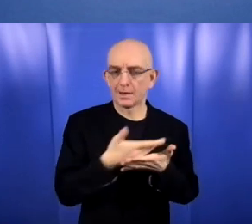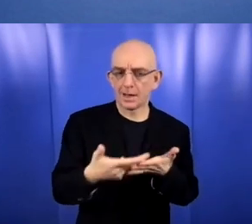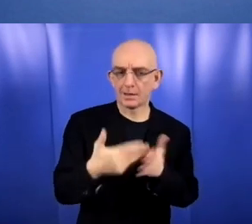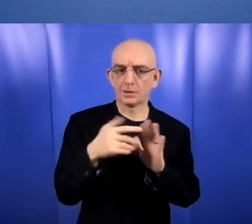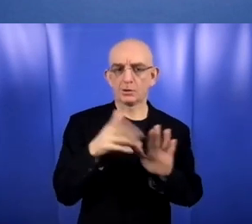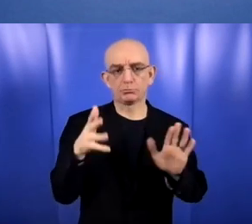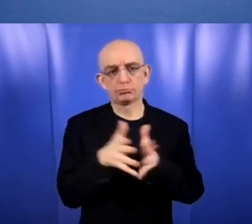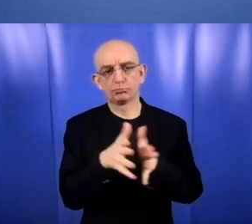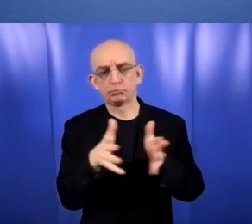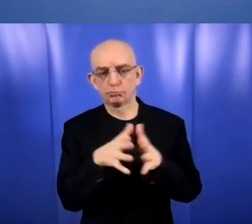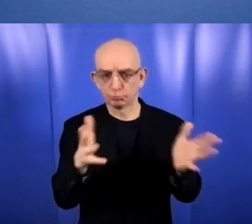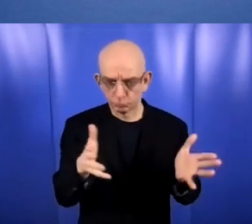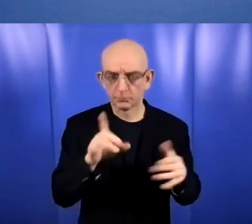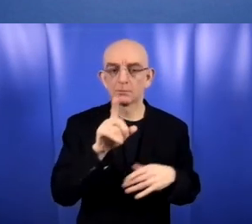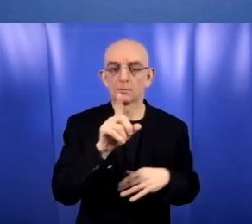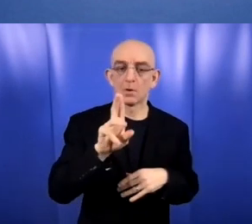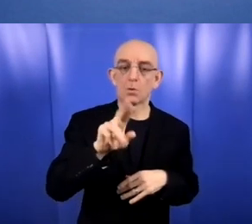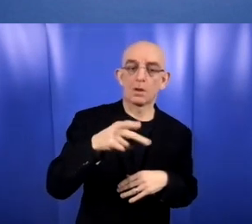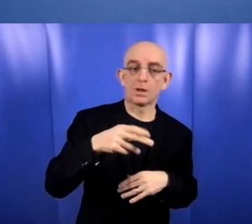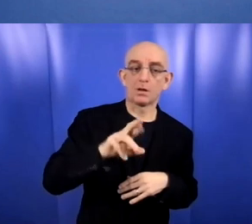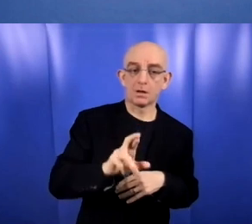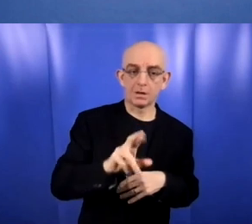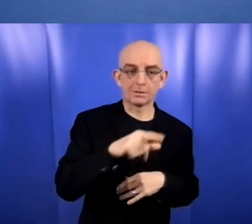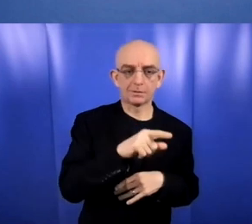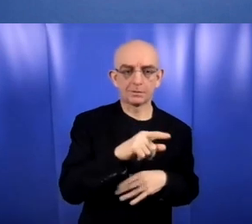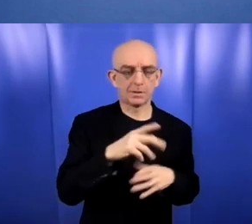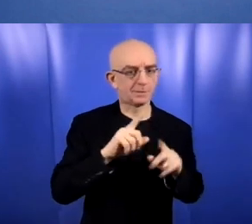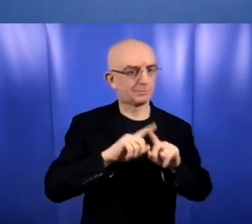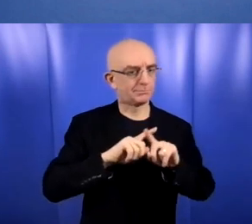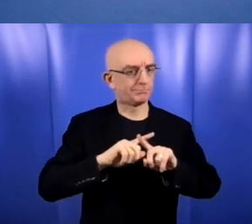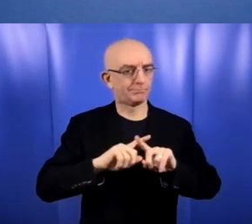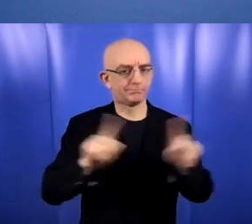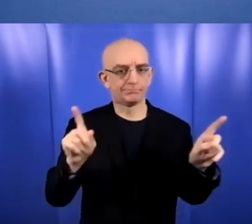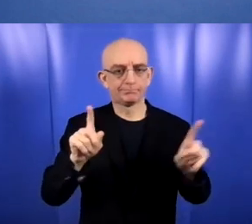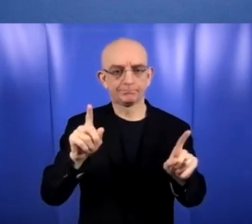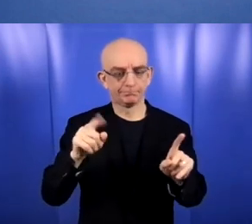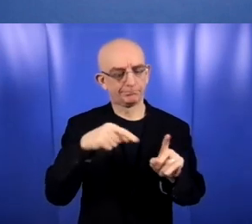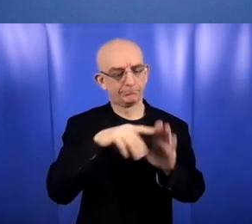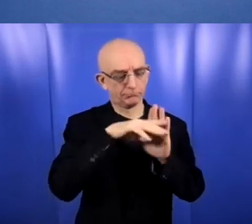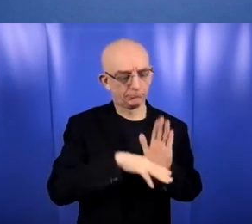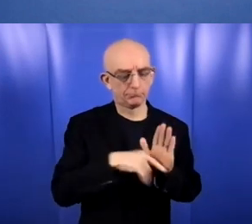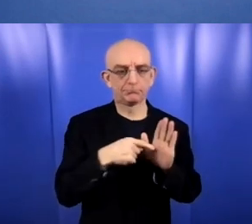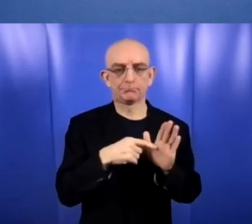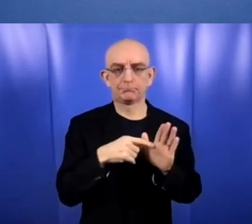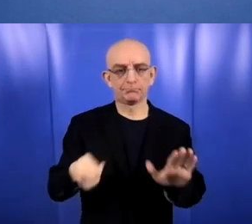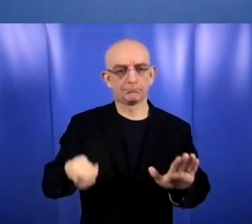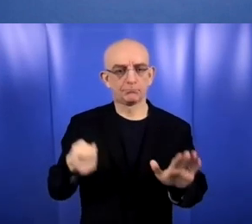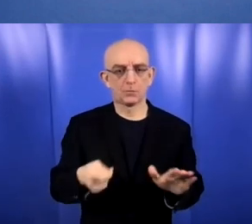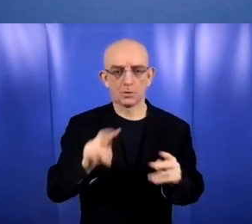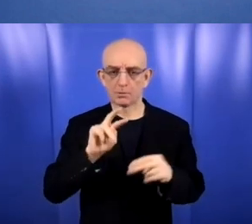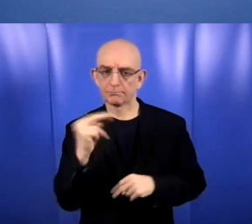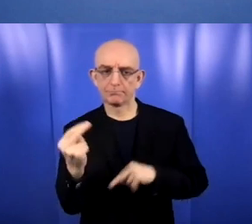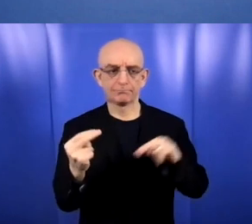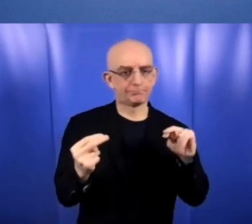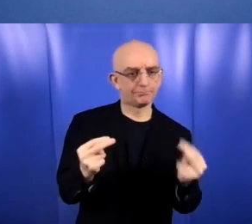development of its concept of rule of law. But that research, those changes, which I did with Anna Magdalena Rusch,